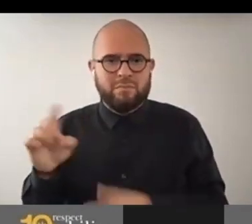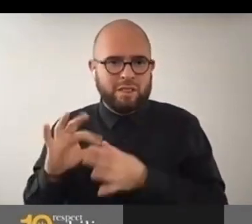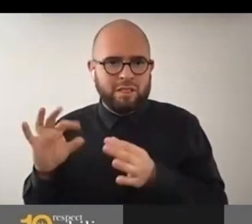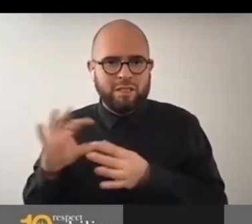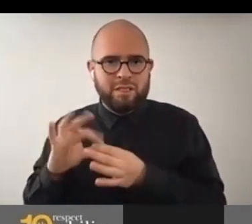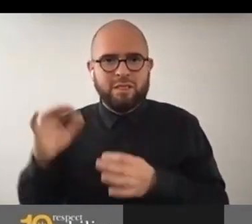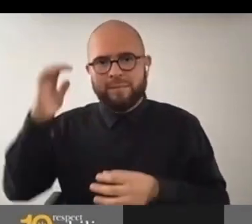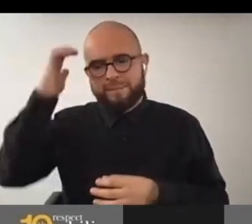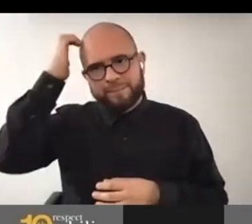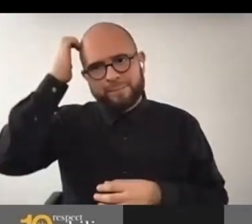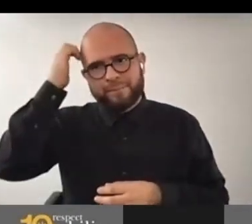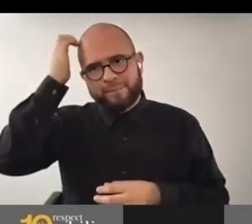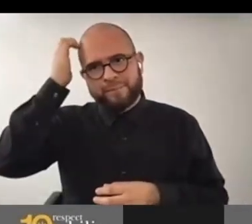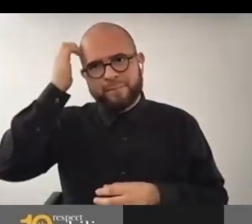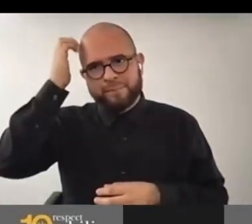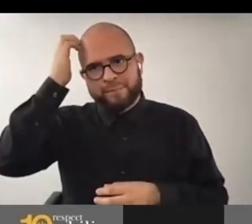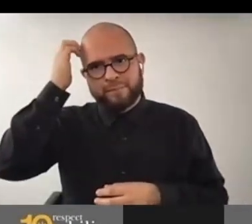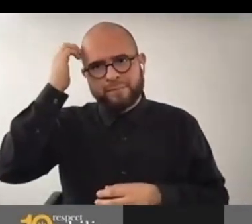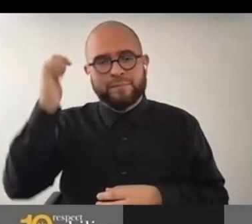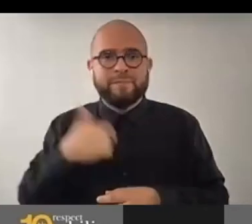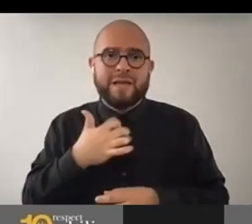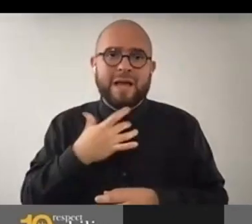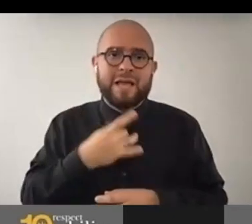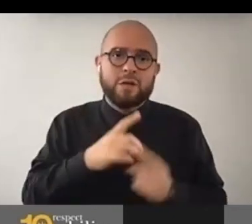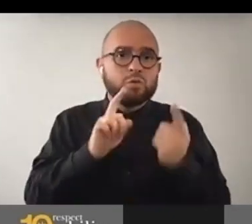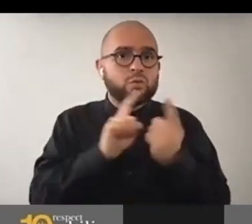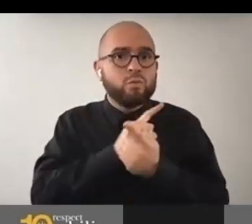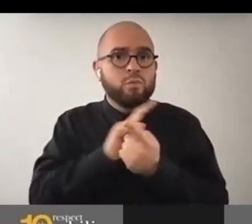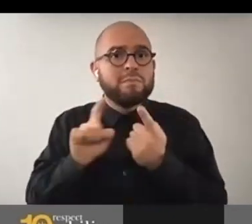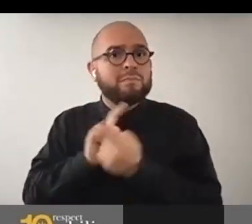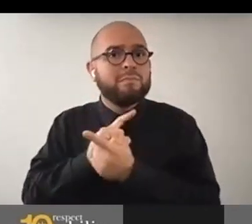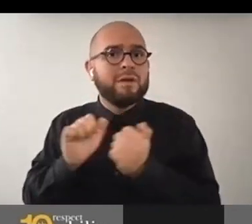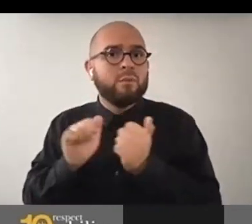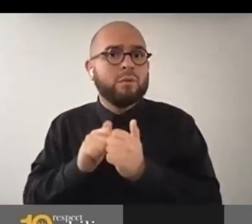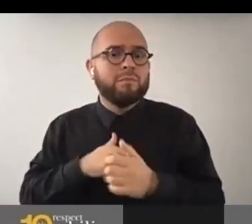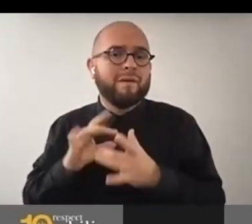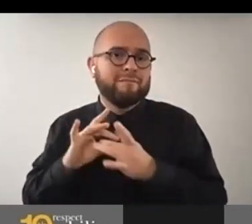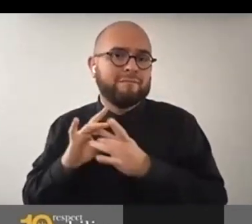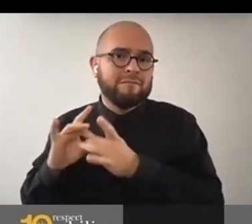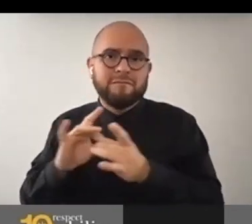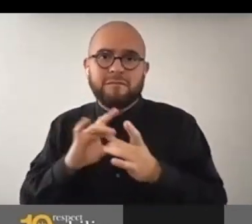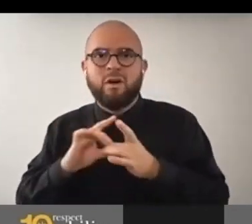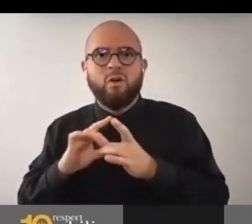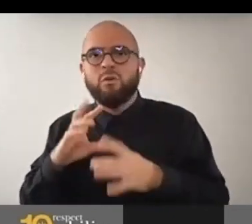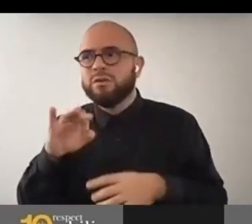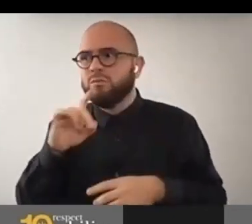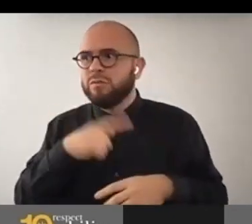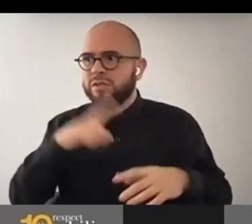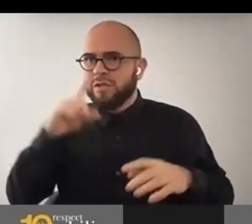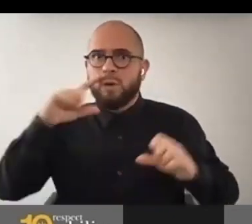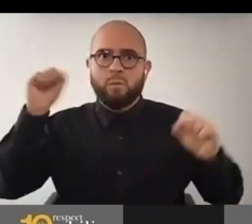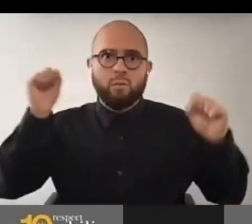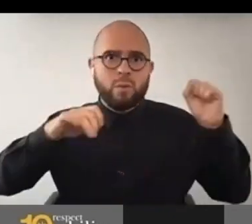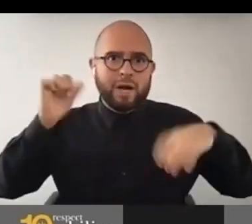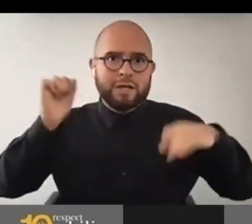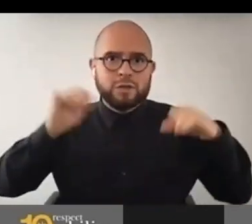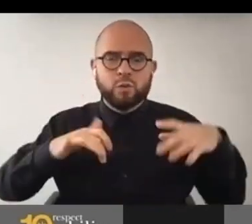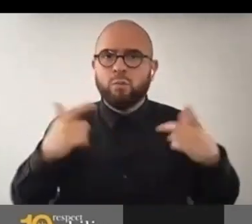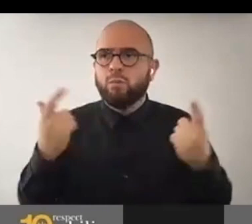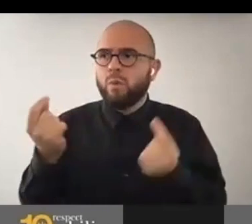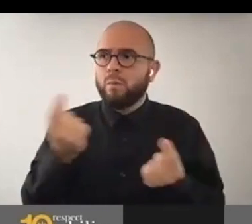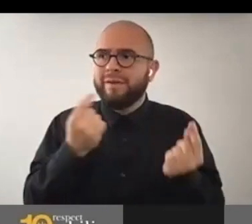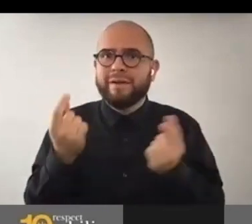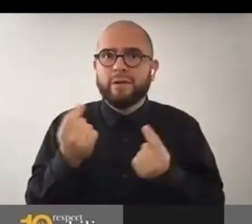to meet with my fellows and brainstorm more things that we can do even outside of our